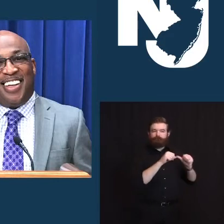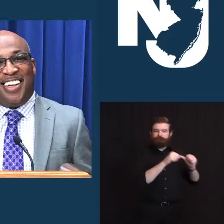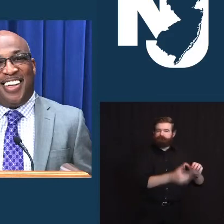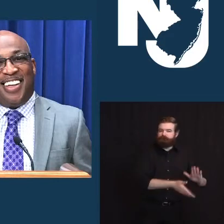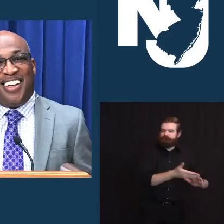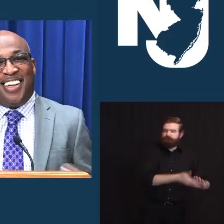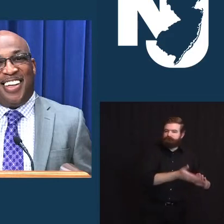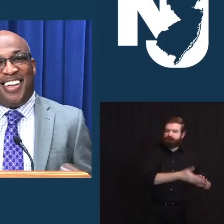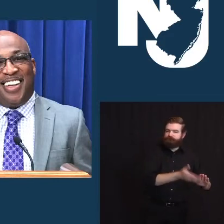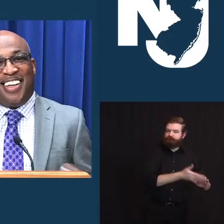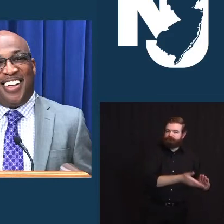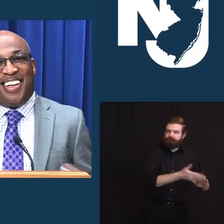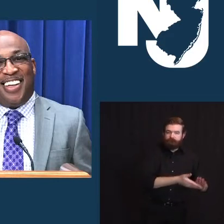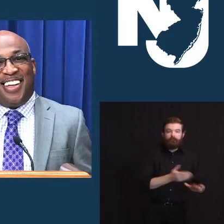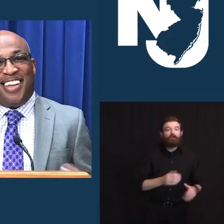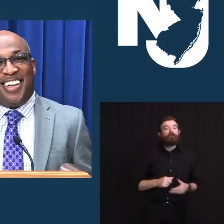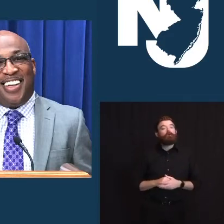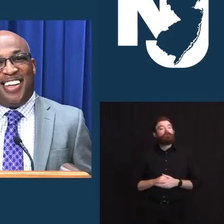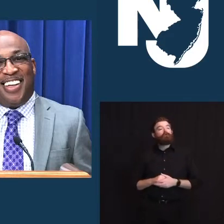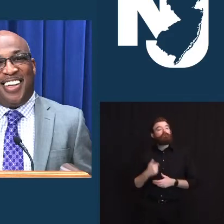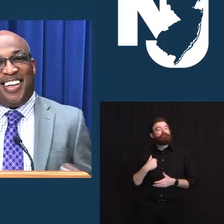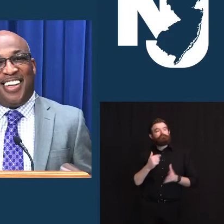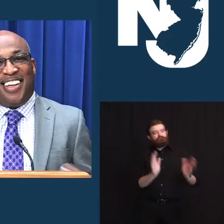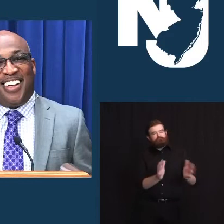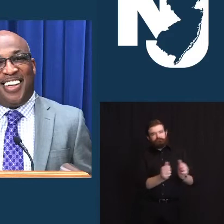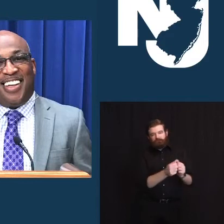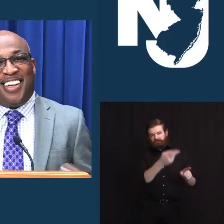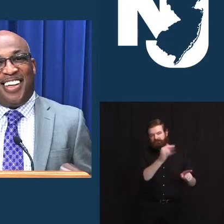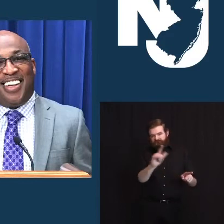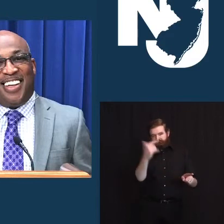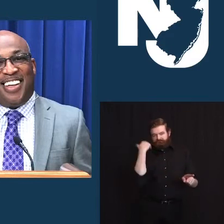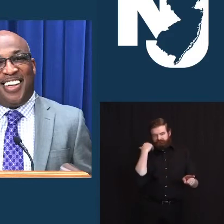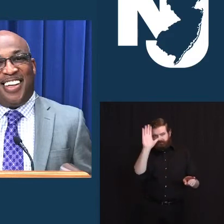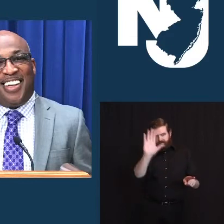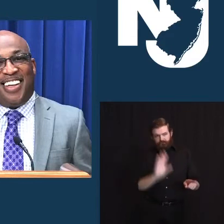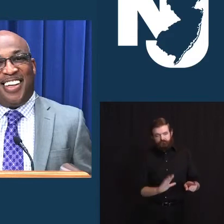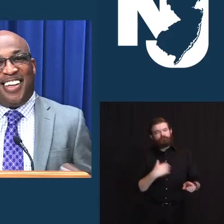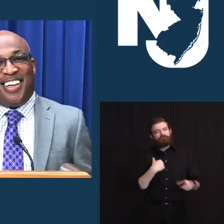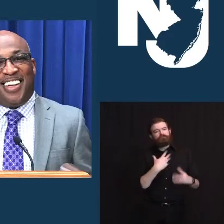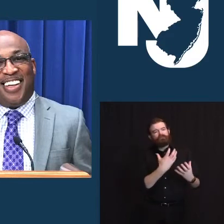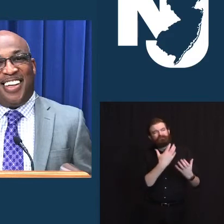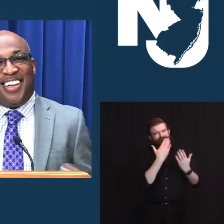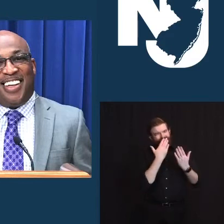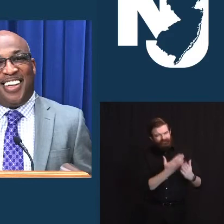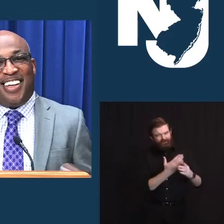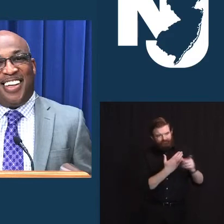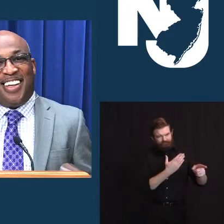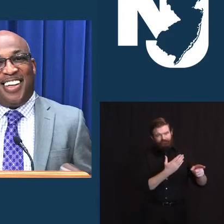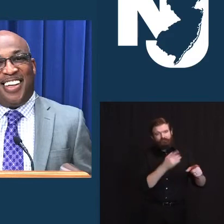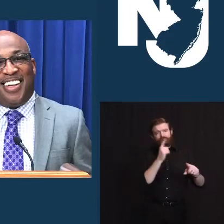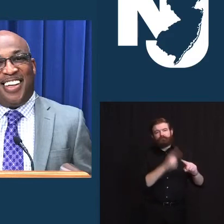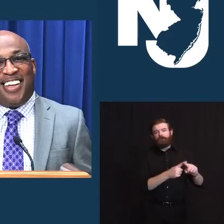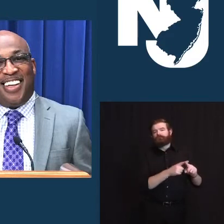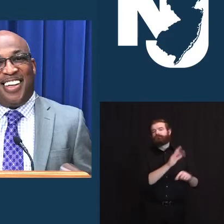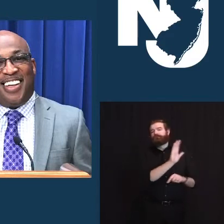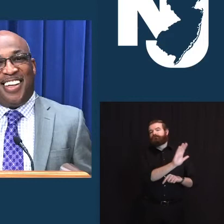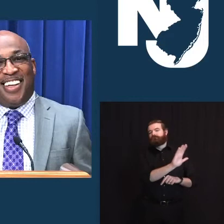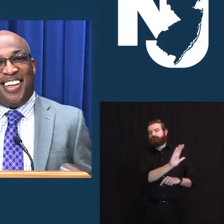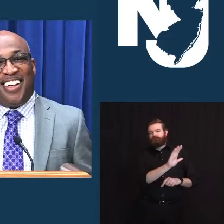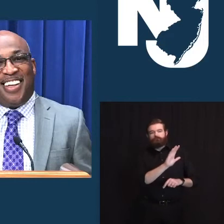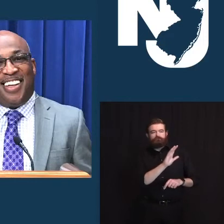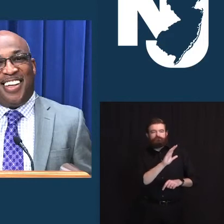with Sergeant Hill on Wednesday and thank him not only for what he and the Howell Police have done throughout the pandemic to keep residents safe,